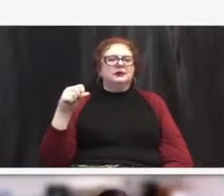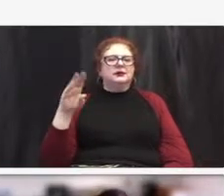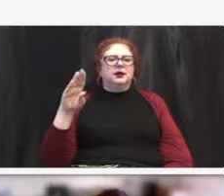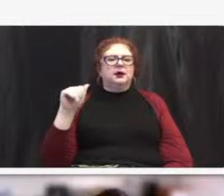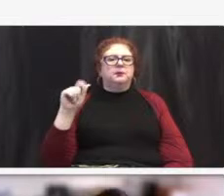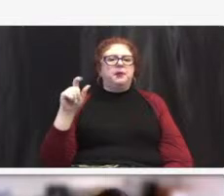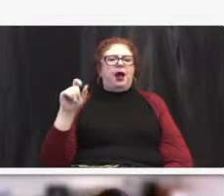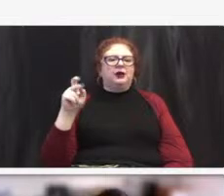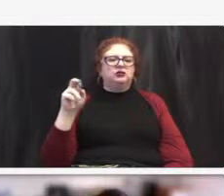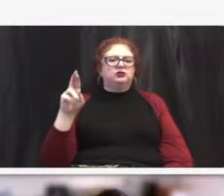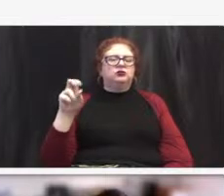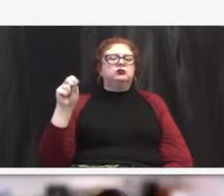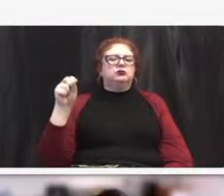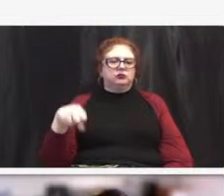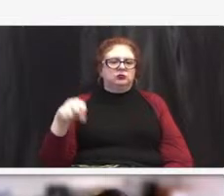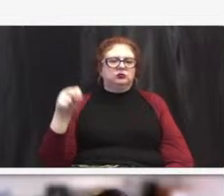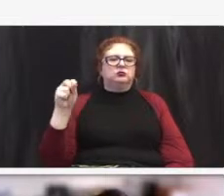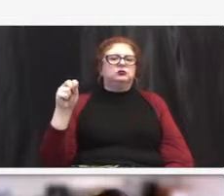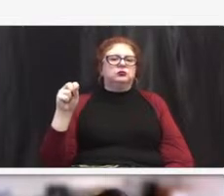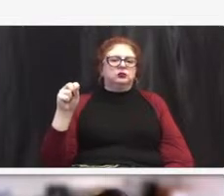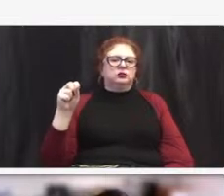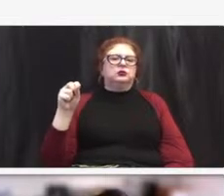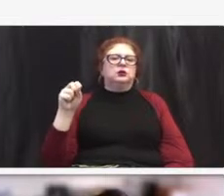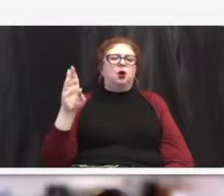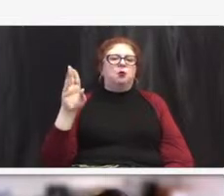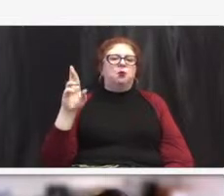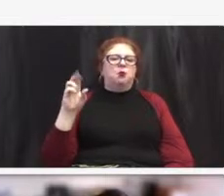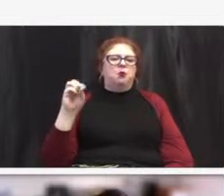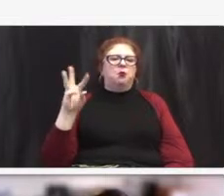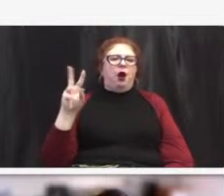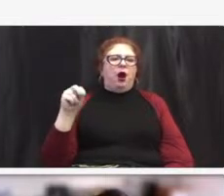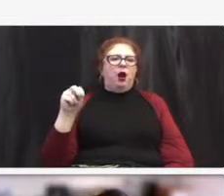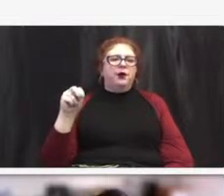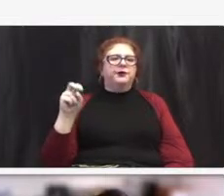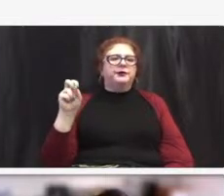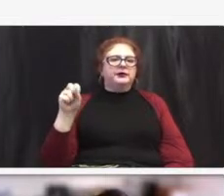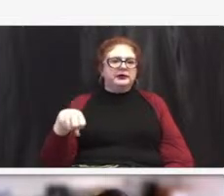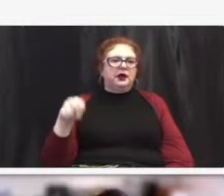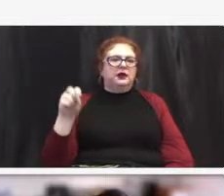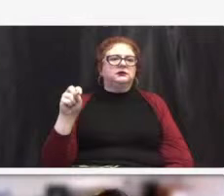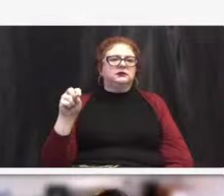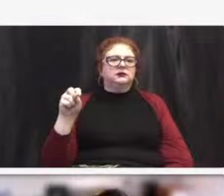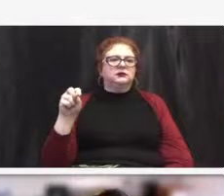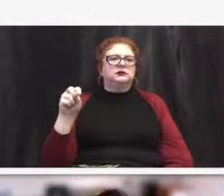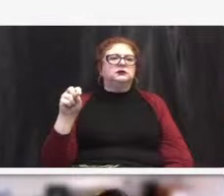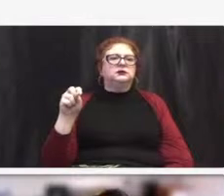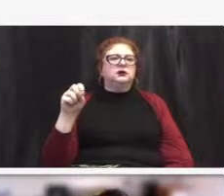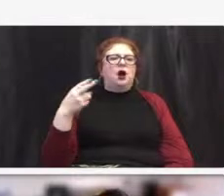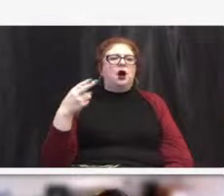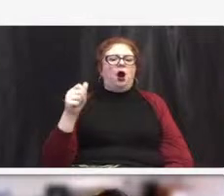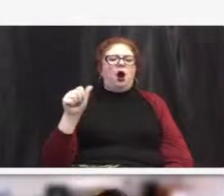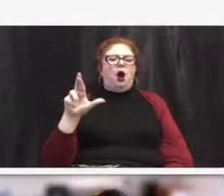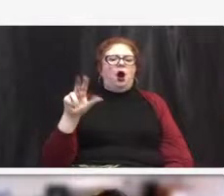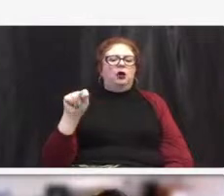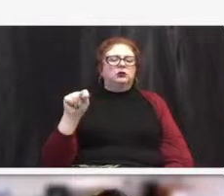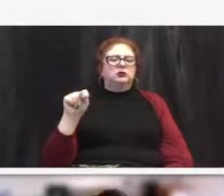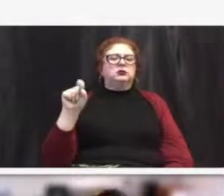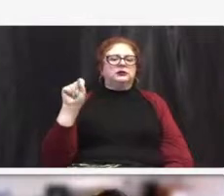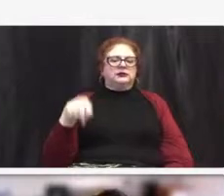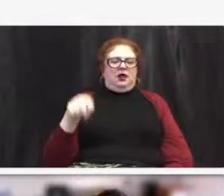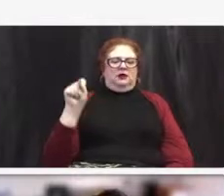Baxter, Yes. Brown, Yes. Hart,